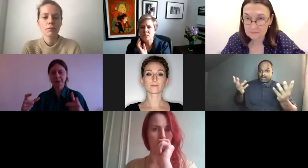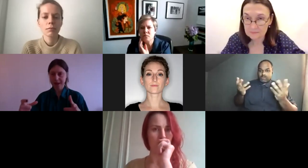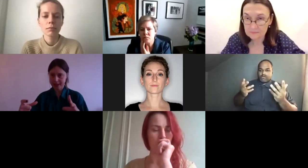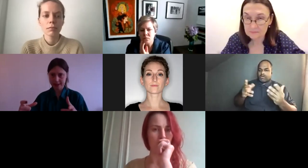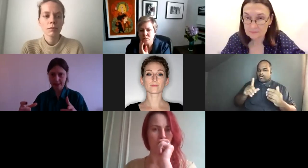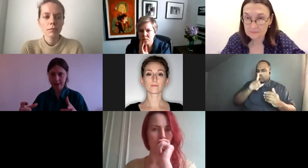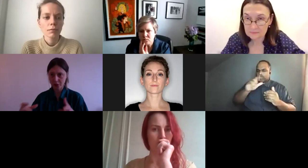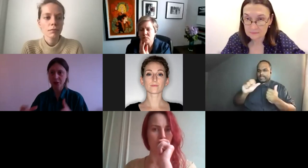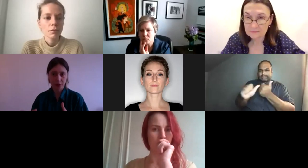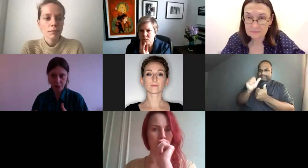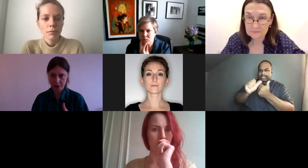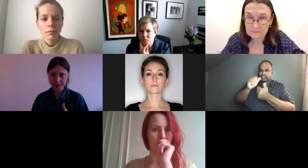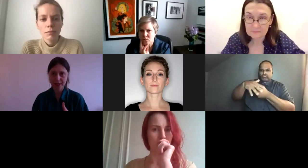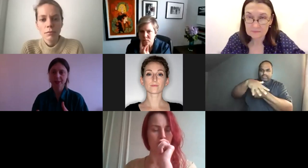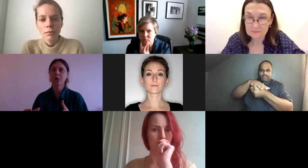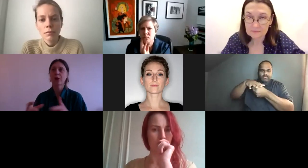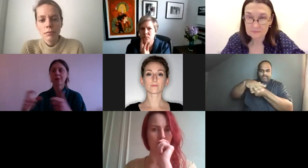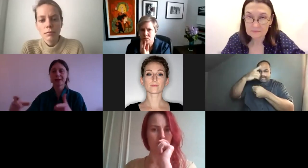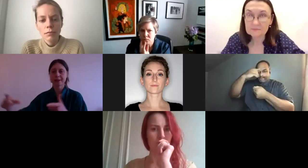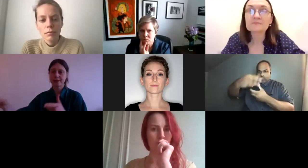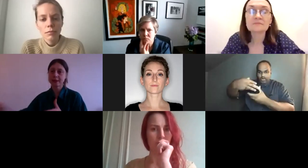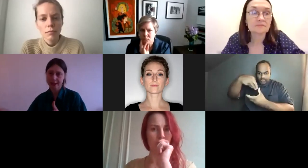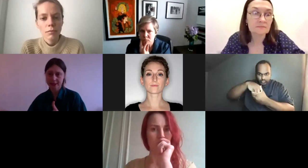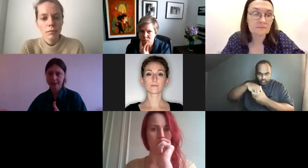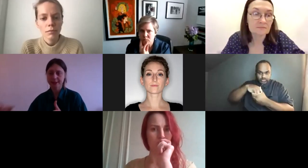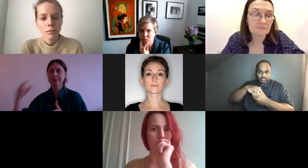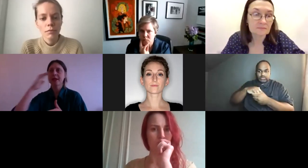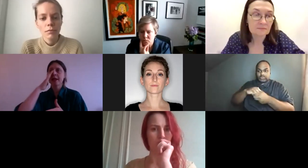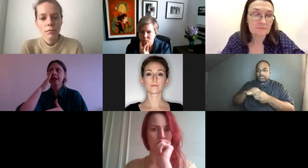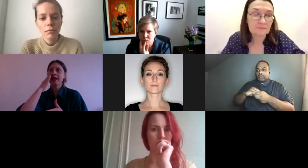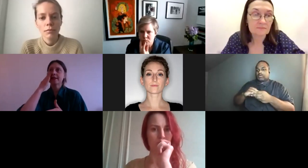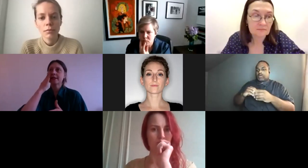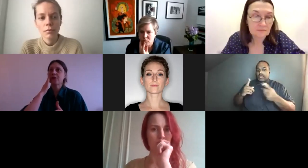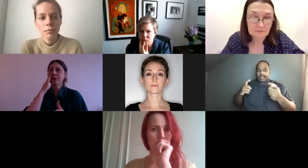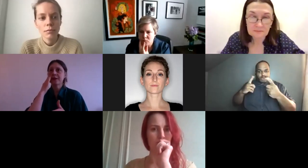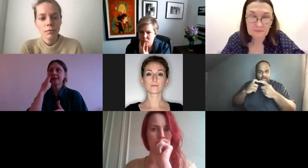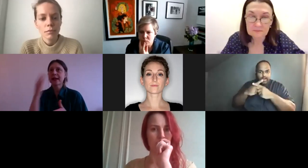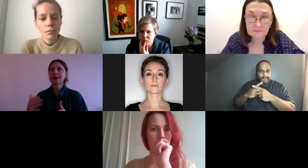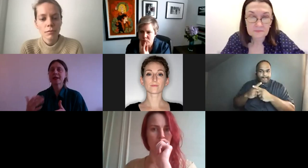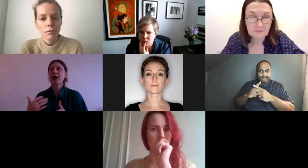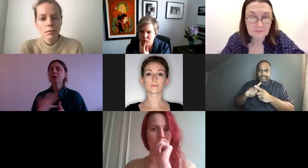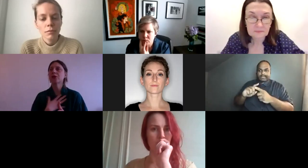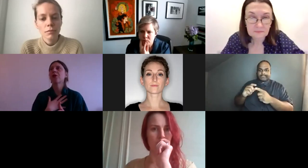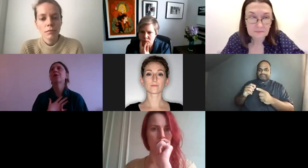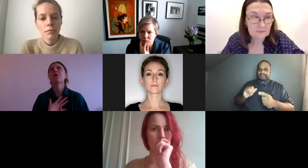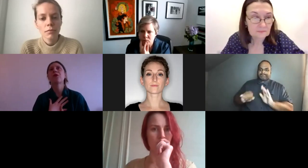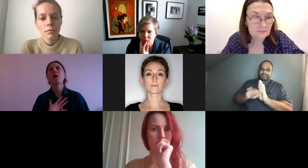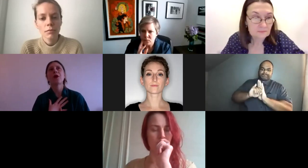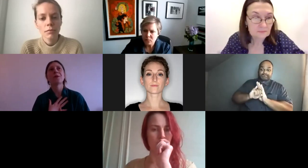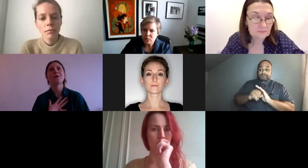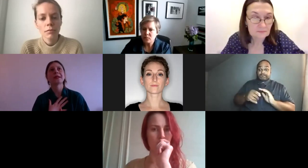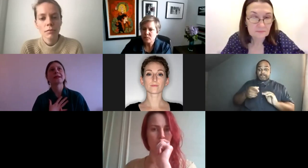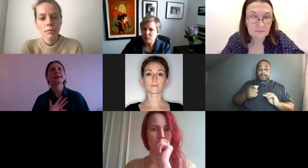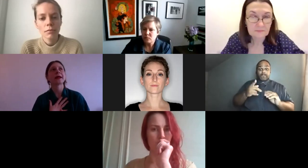dangerous space for inclusion and for complex solidarities. And for this coming out or